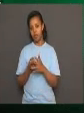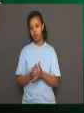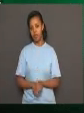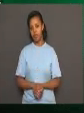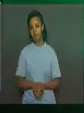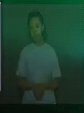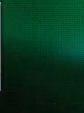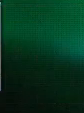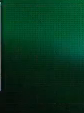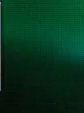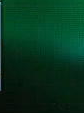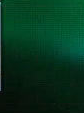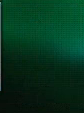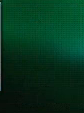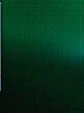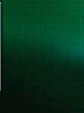Begin.